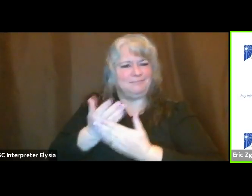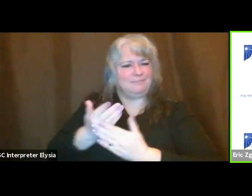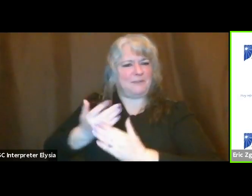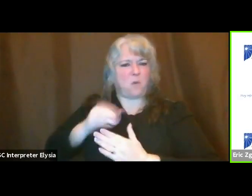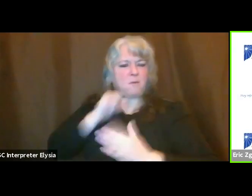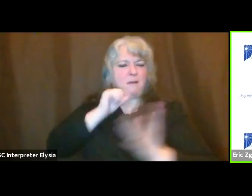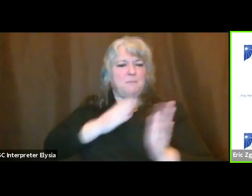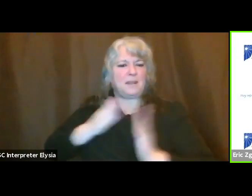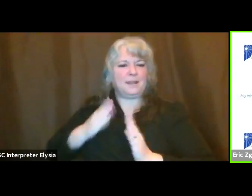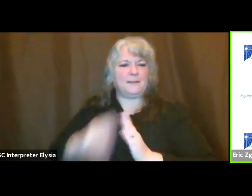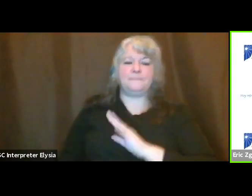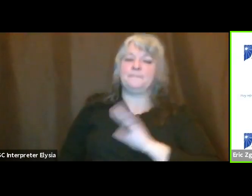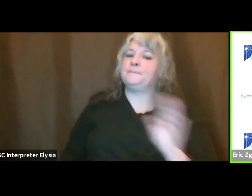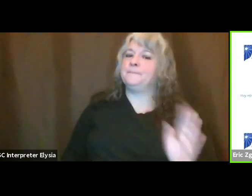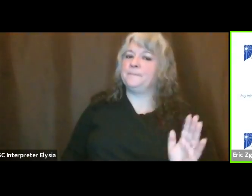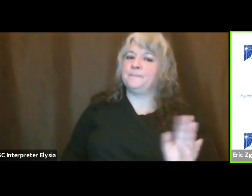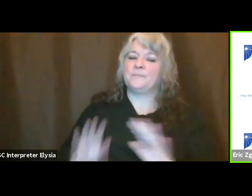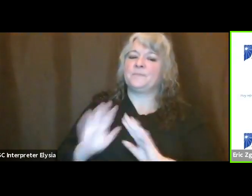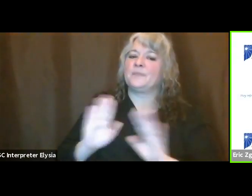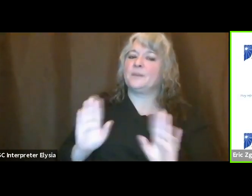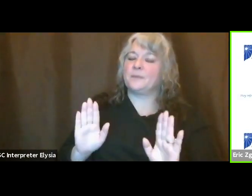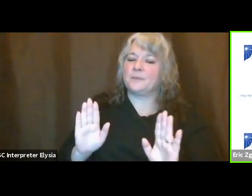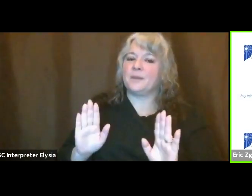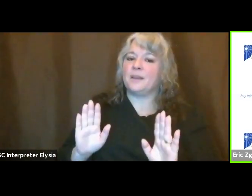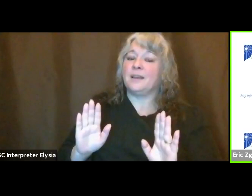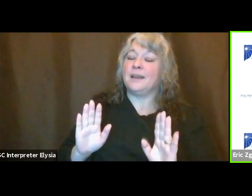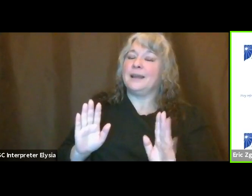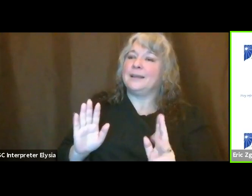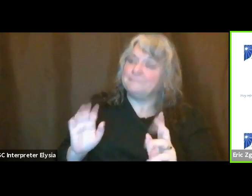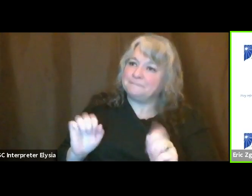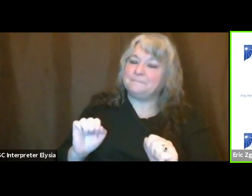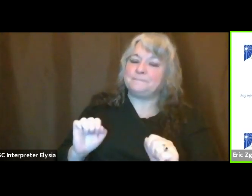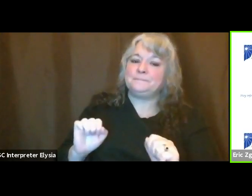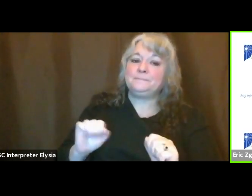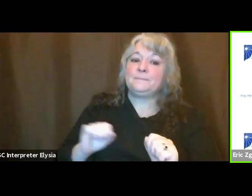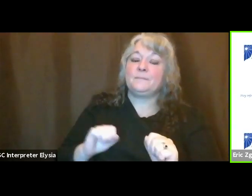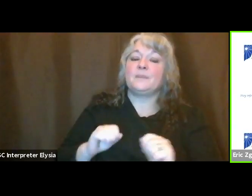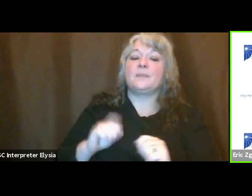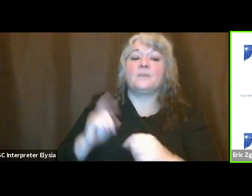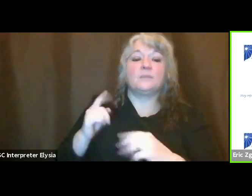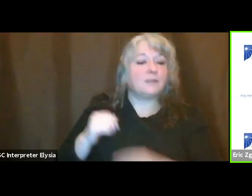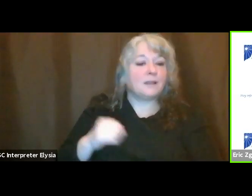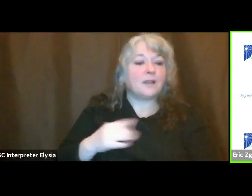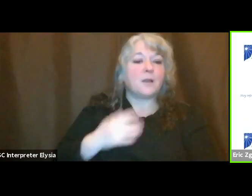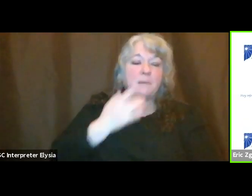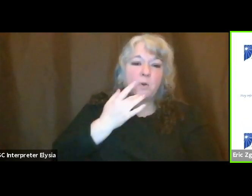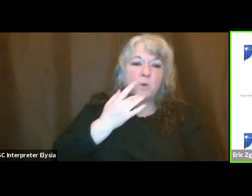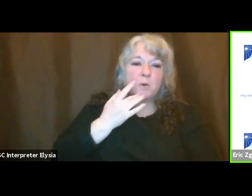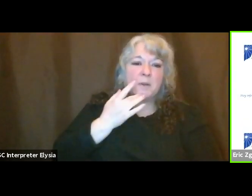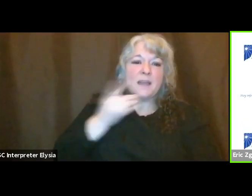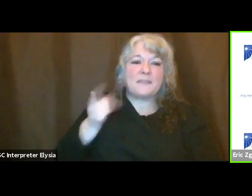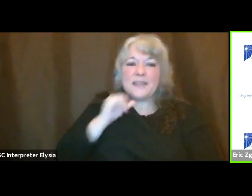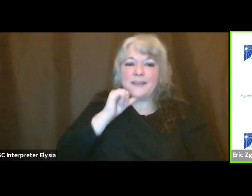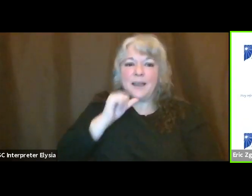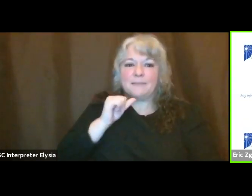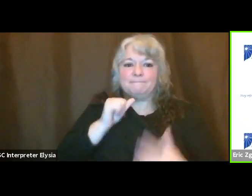taking the vaccine from? Whether we like what the governor and ODH has put forth, there is a plan in